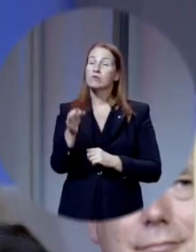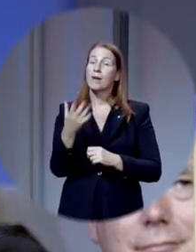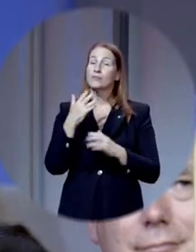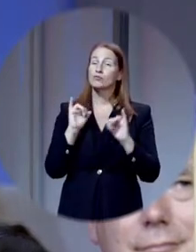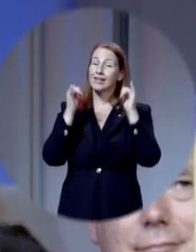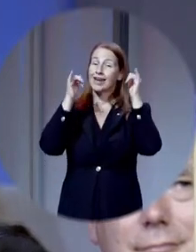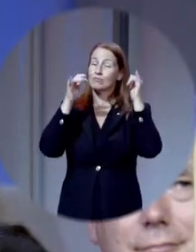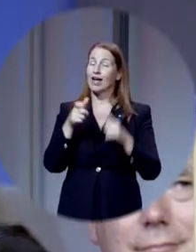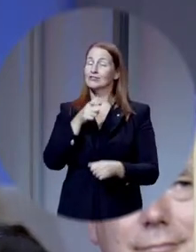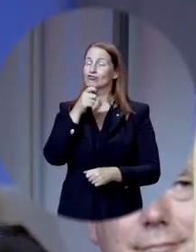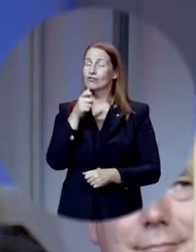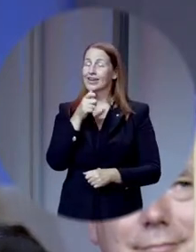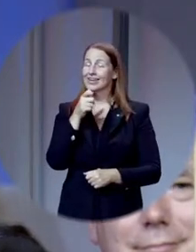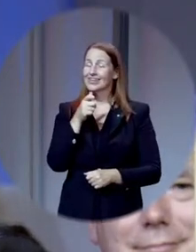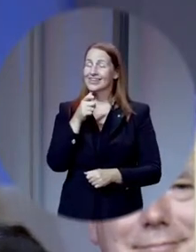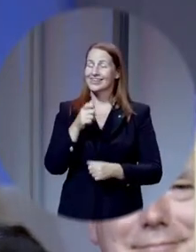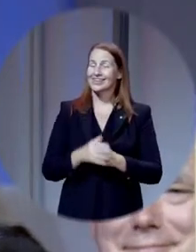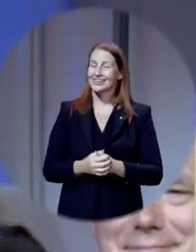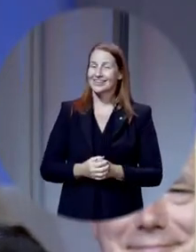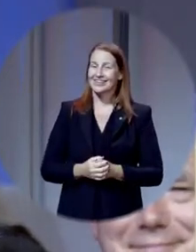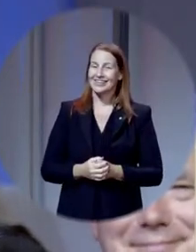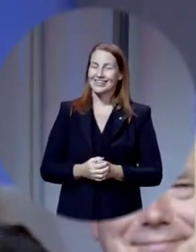drink.